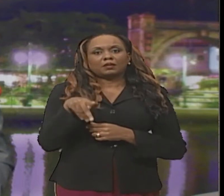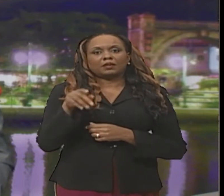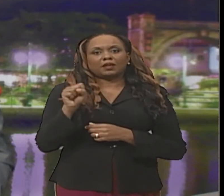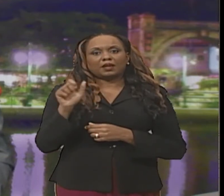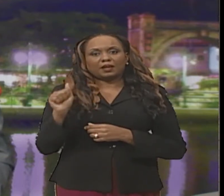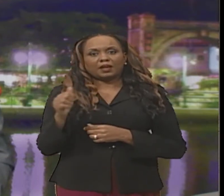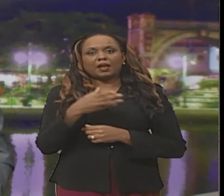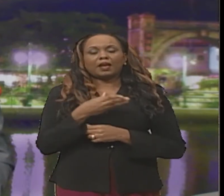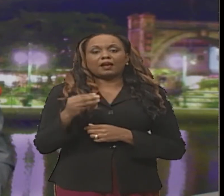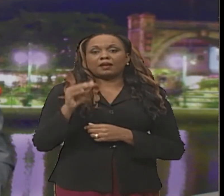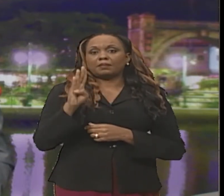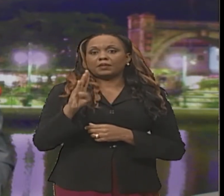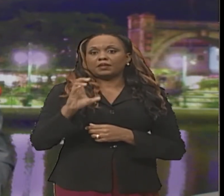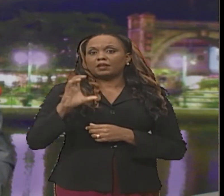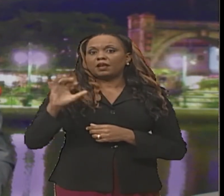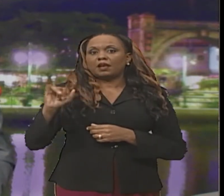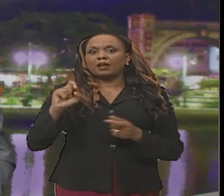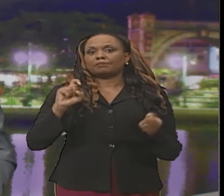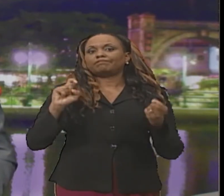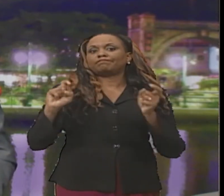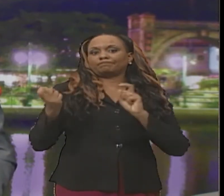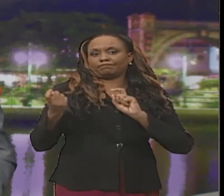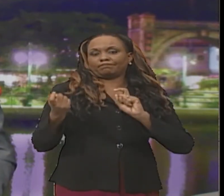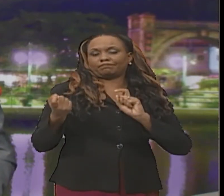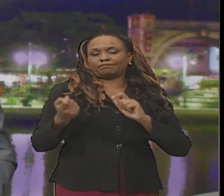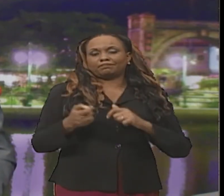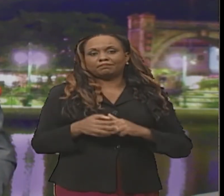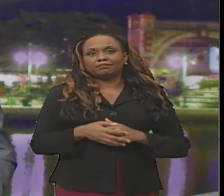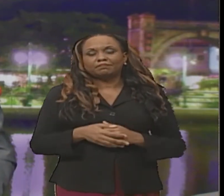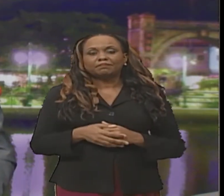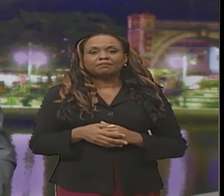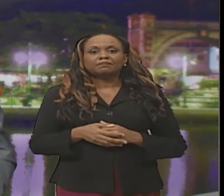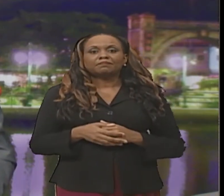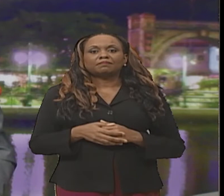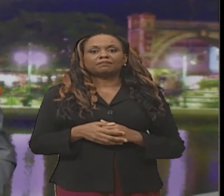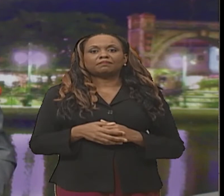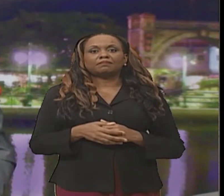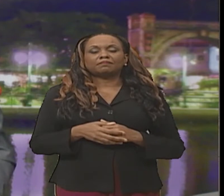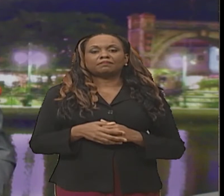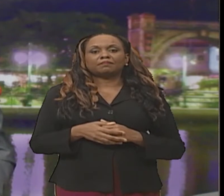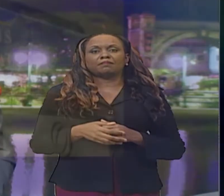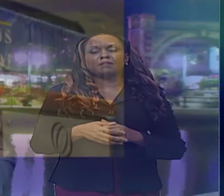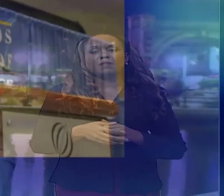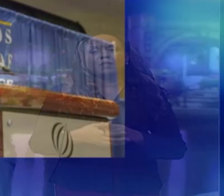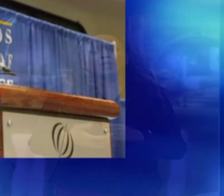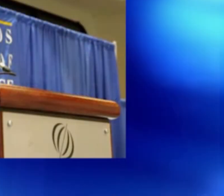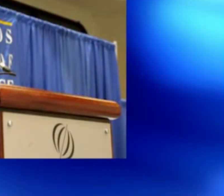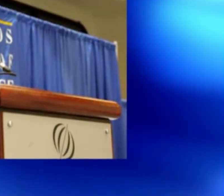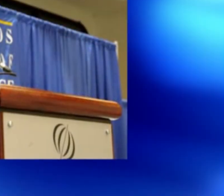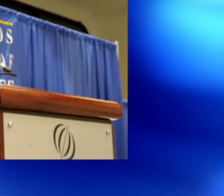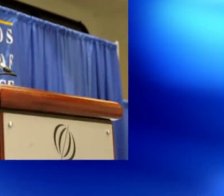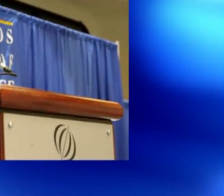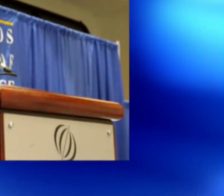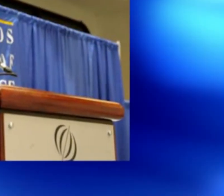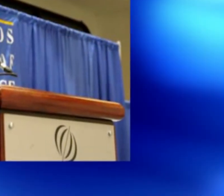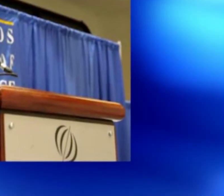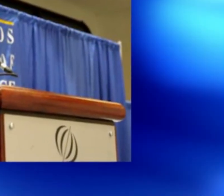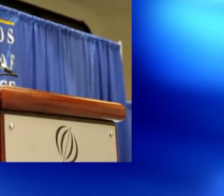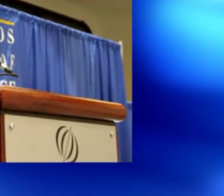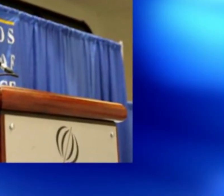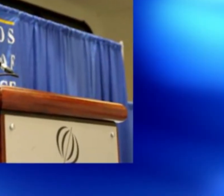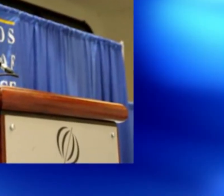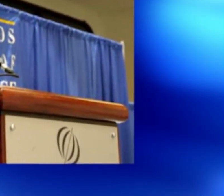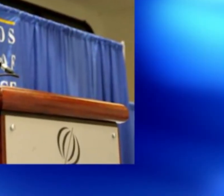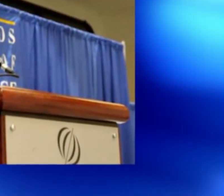BCCI, has had to make some changes of its own. The chamber has announced that with effect from today, General Manager of Sol Barbados,